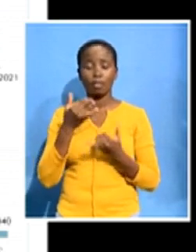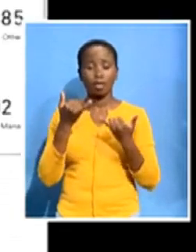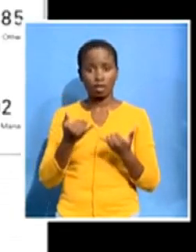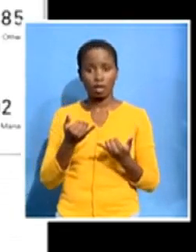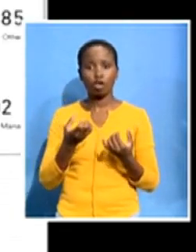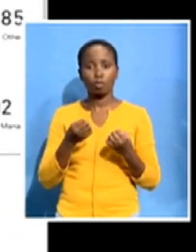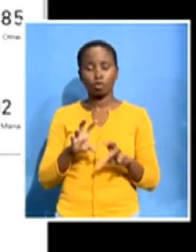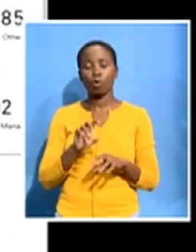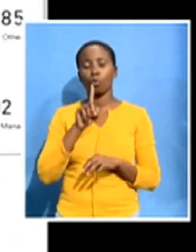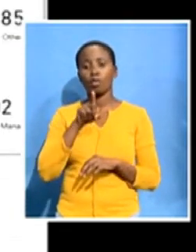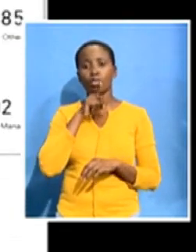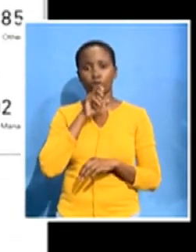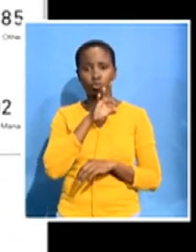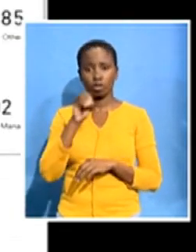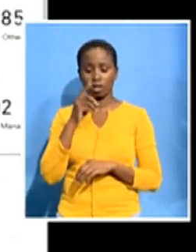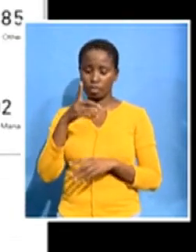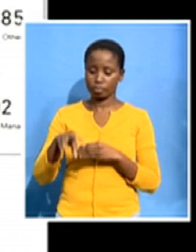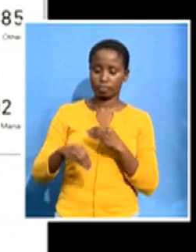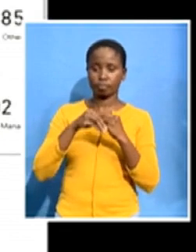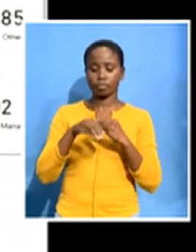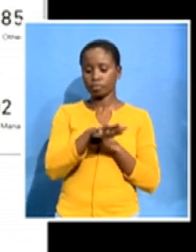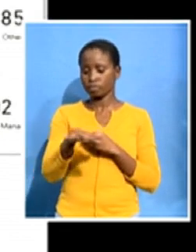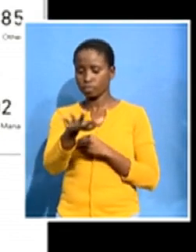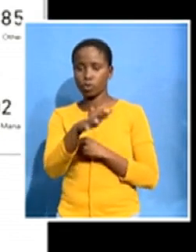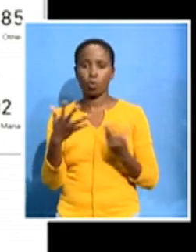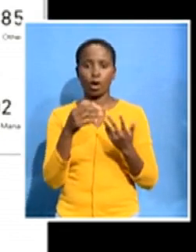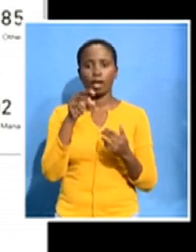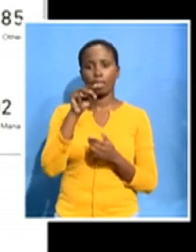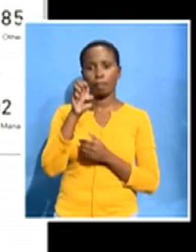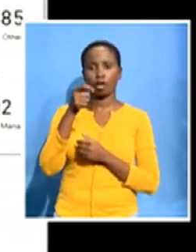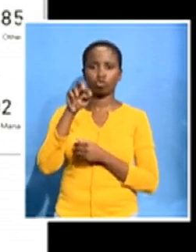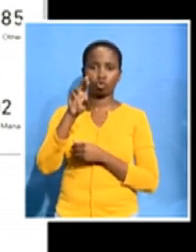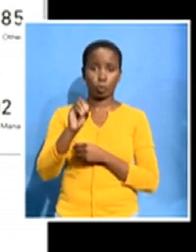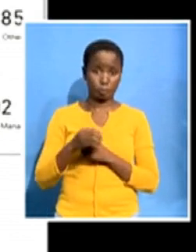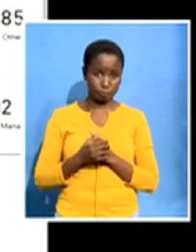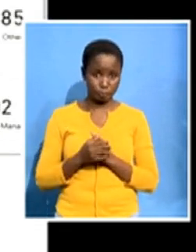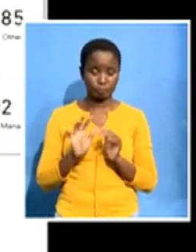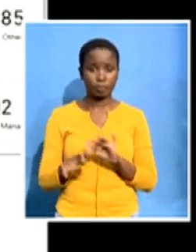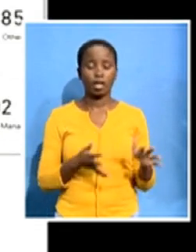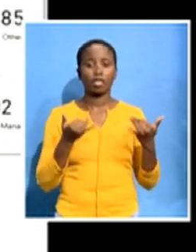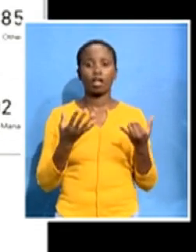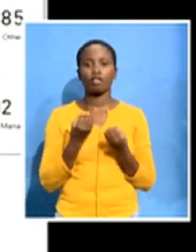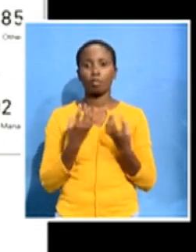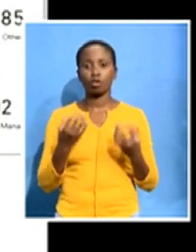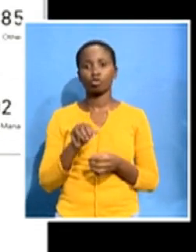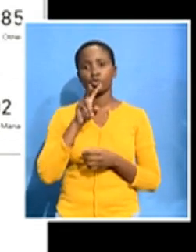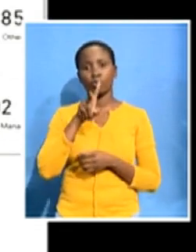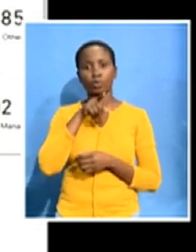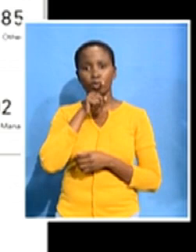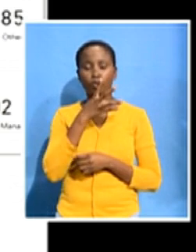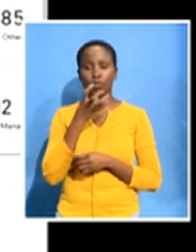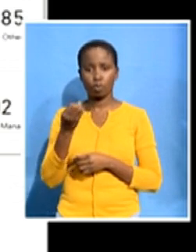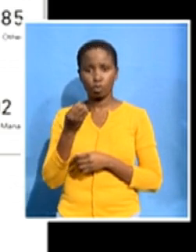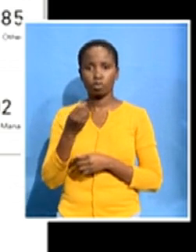in the metro. We currently have 2,400 vaccinators trained, and that is now